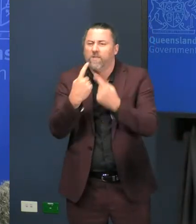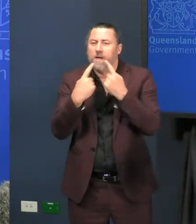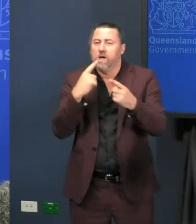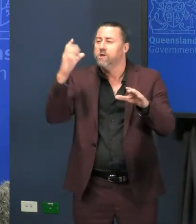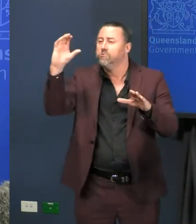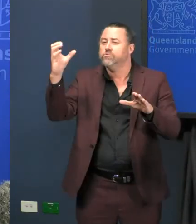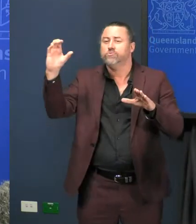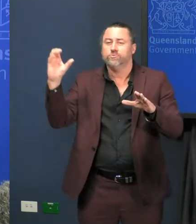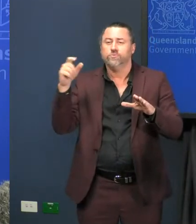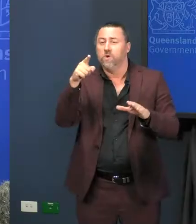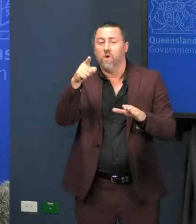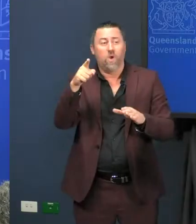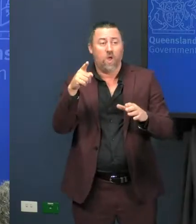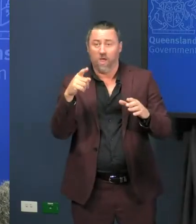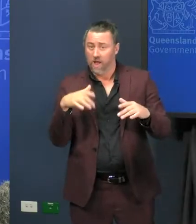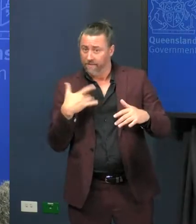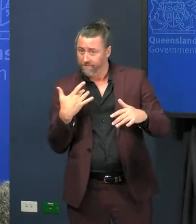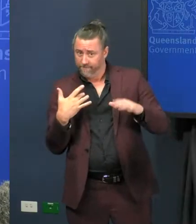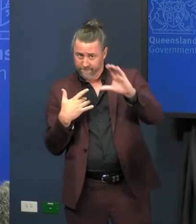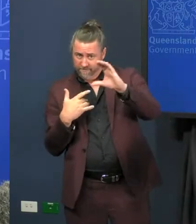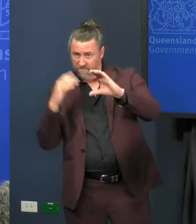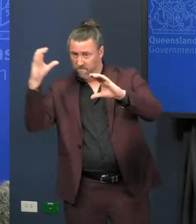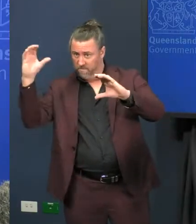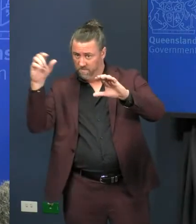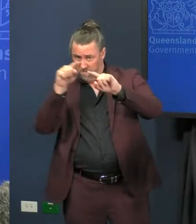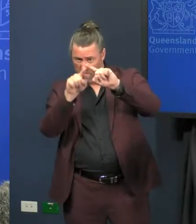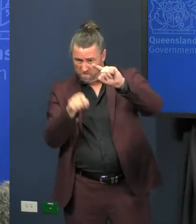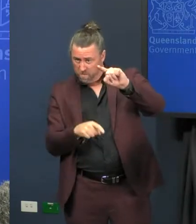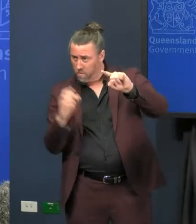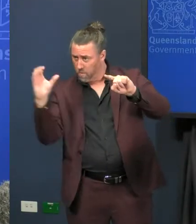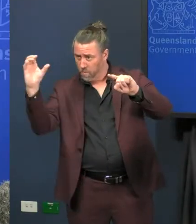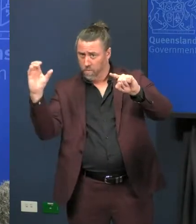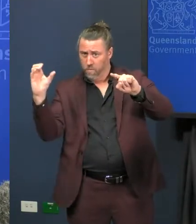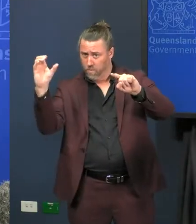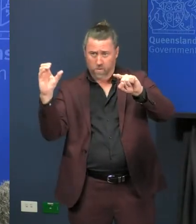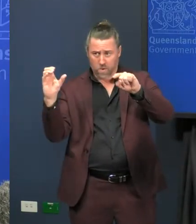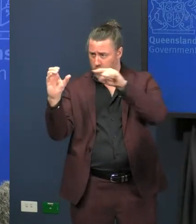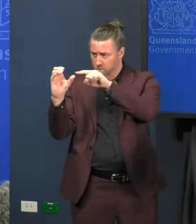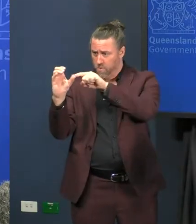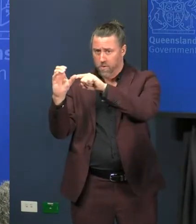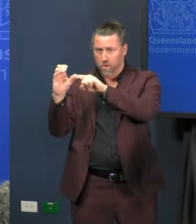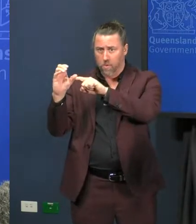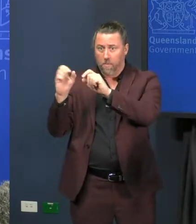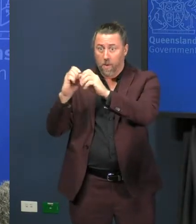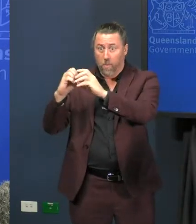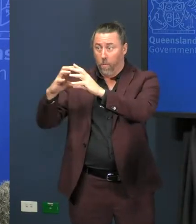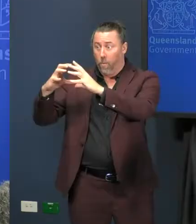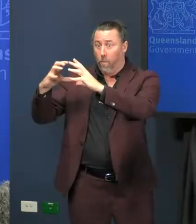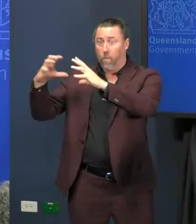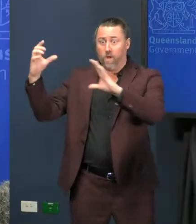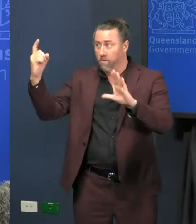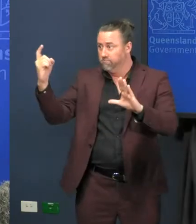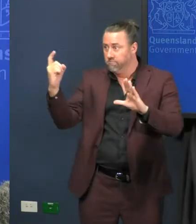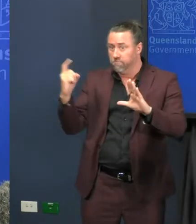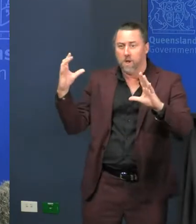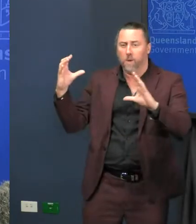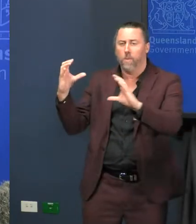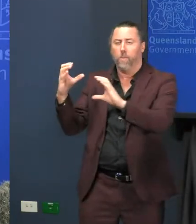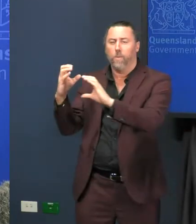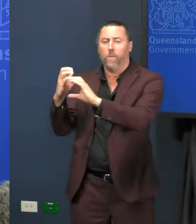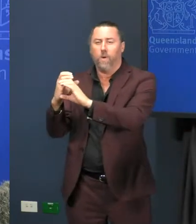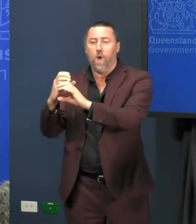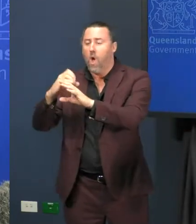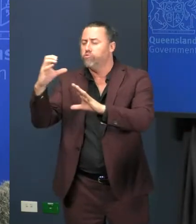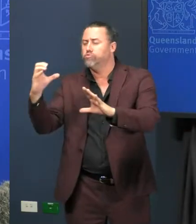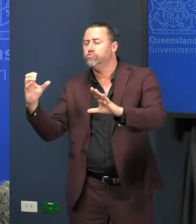living on the northern boundary of that area and you see that risk area start to contract, then that's great. But it may contract the other